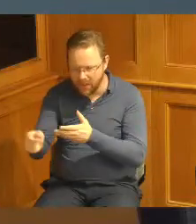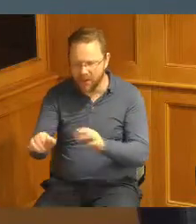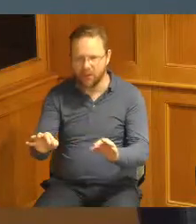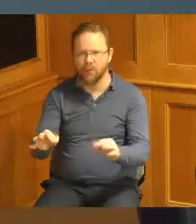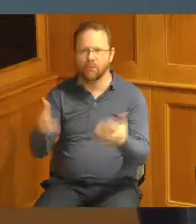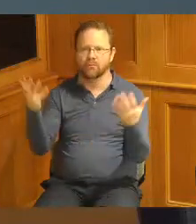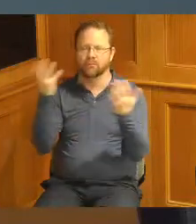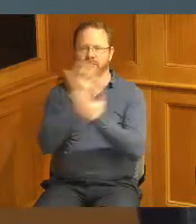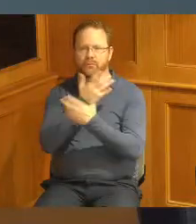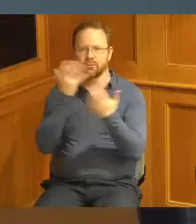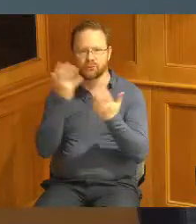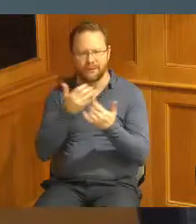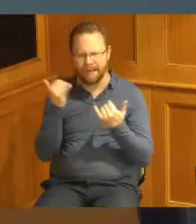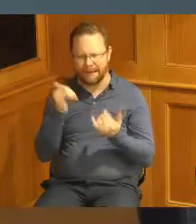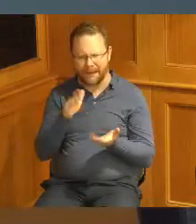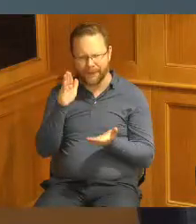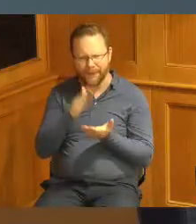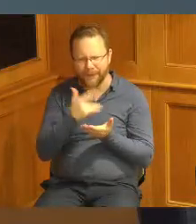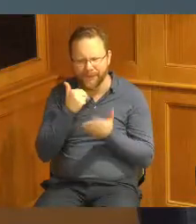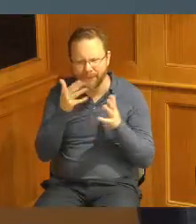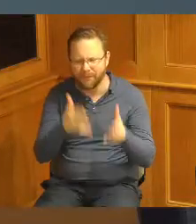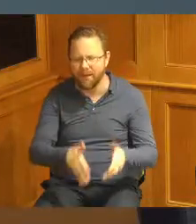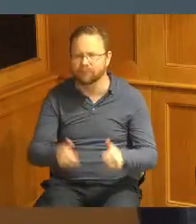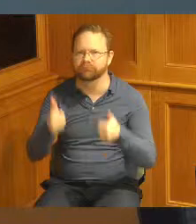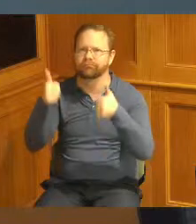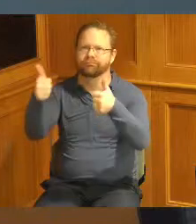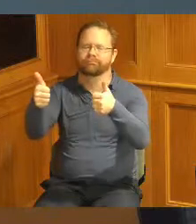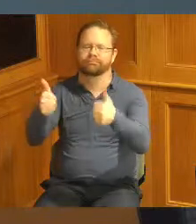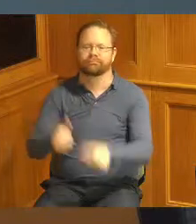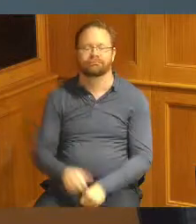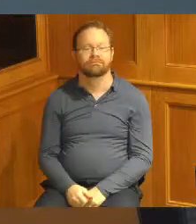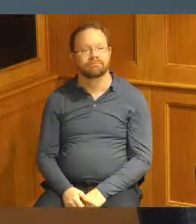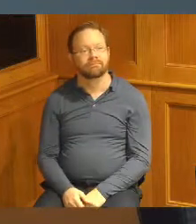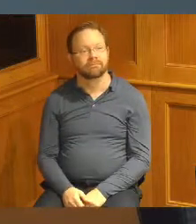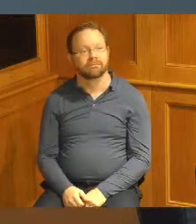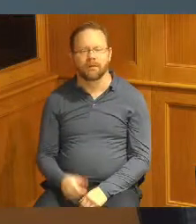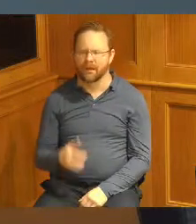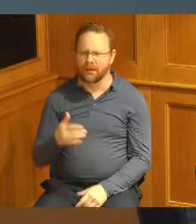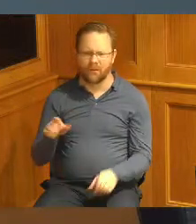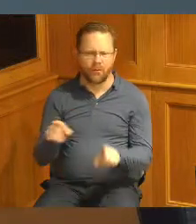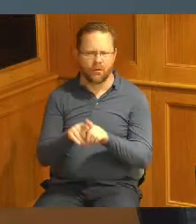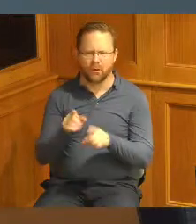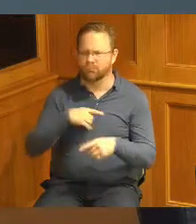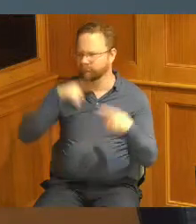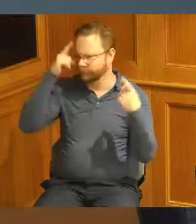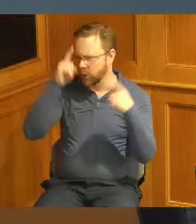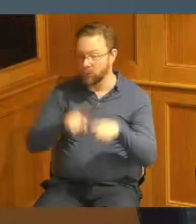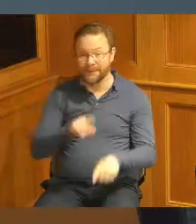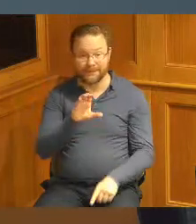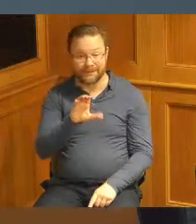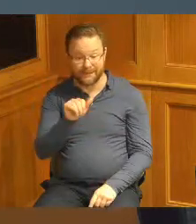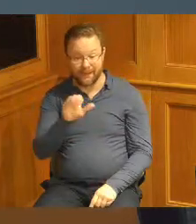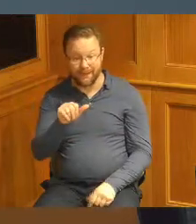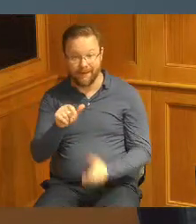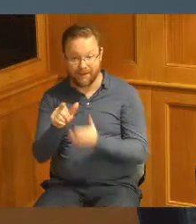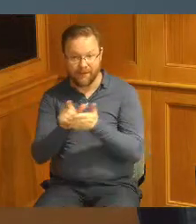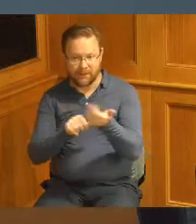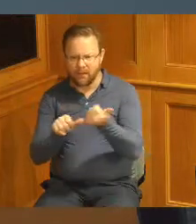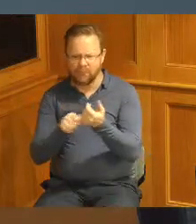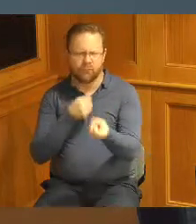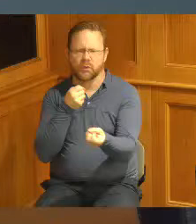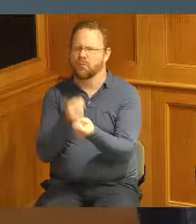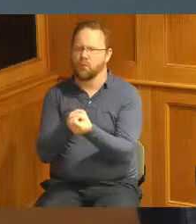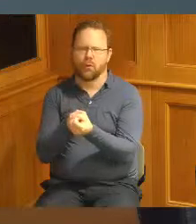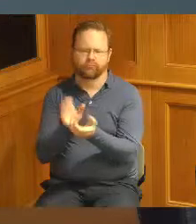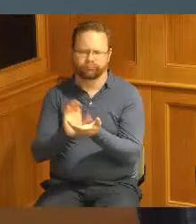to end up with just a small amount is great. I also would be in agreement with CAA and legal aid being a